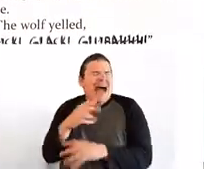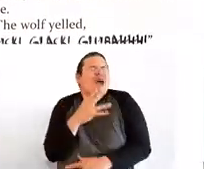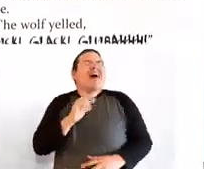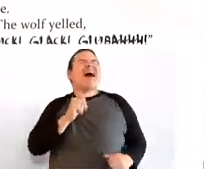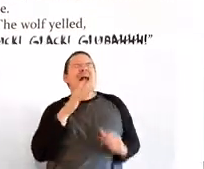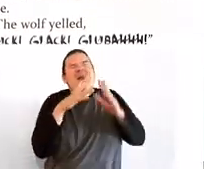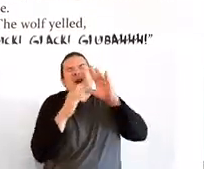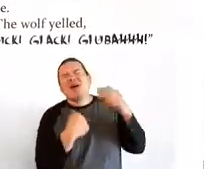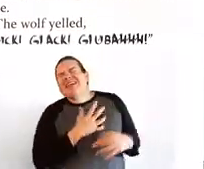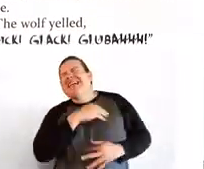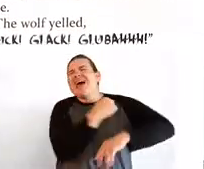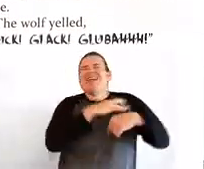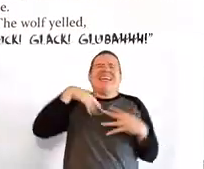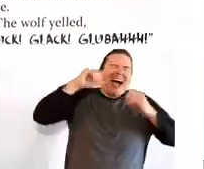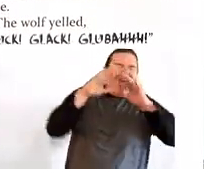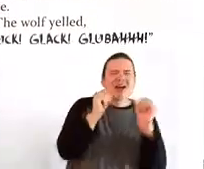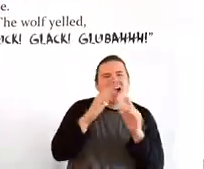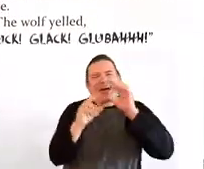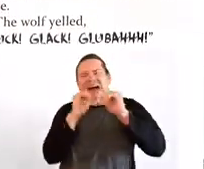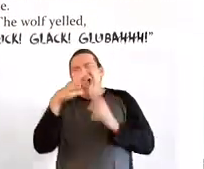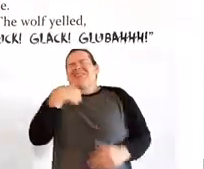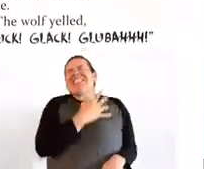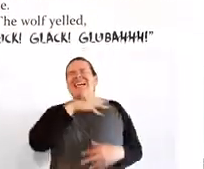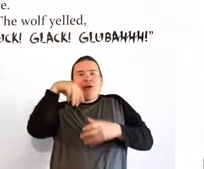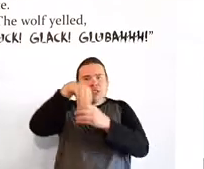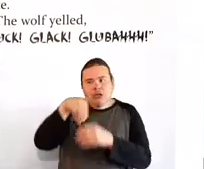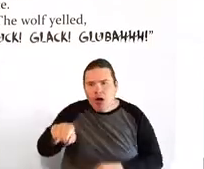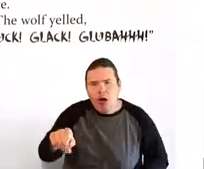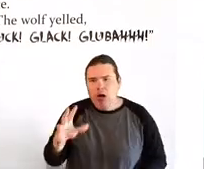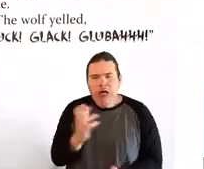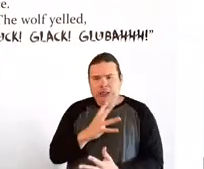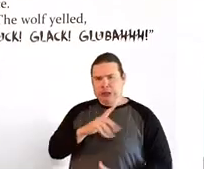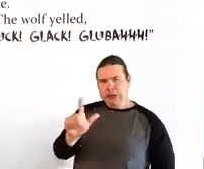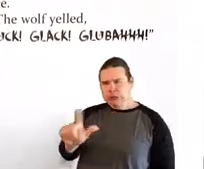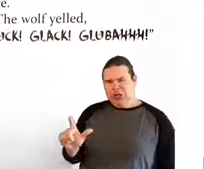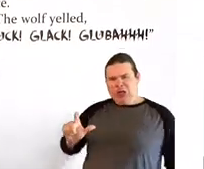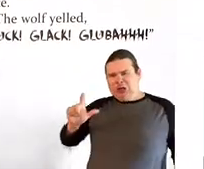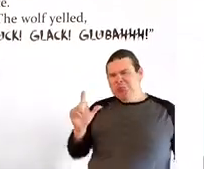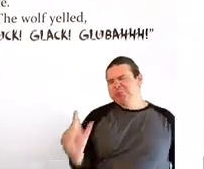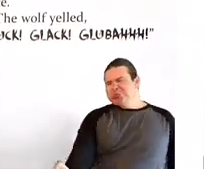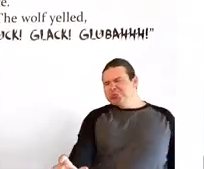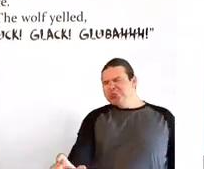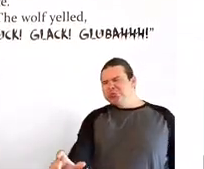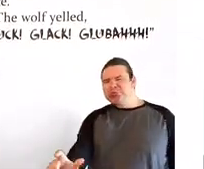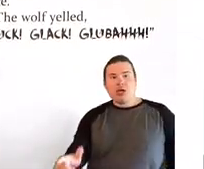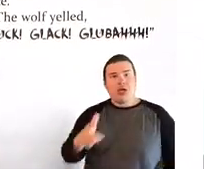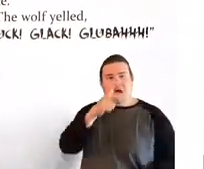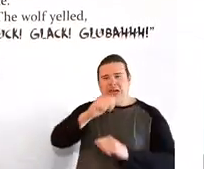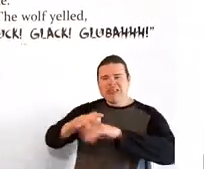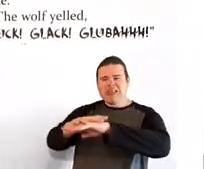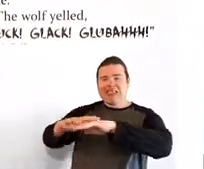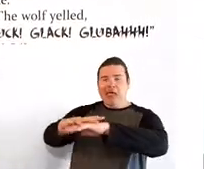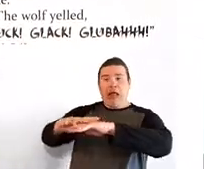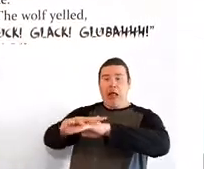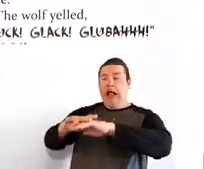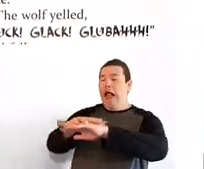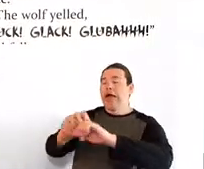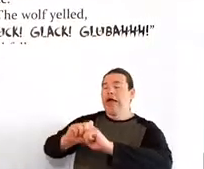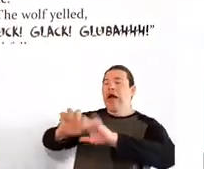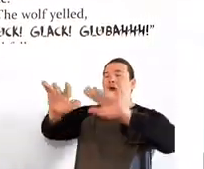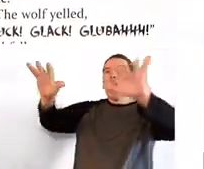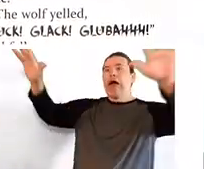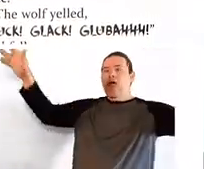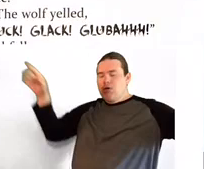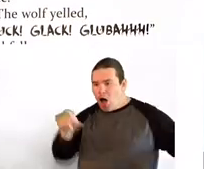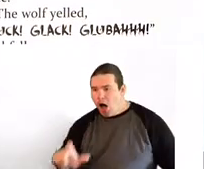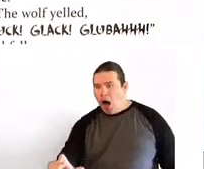the blackflies and mosquitoes flew away. Underneath was a wolf. and Helen was spraying the